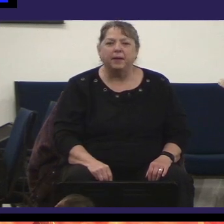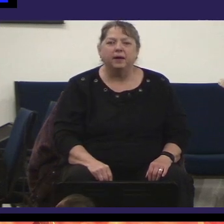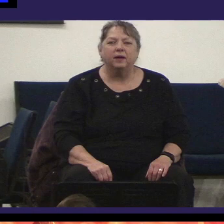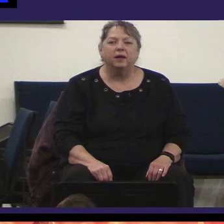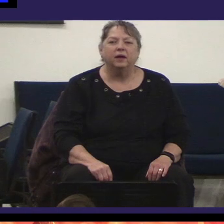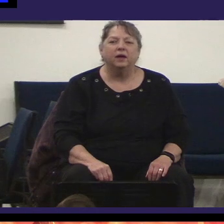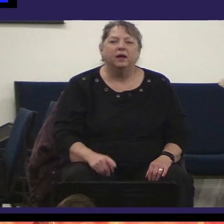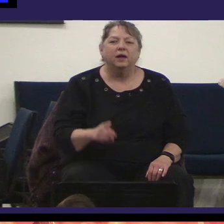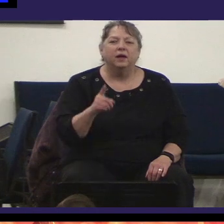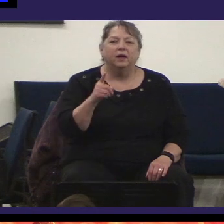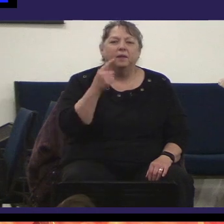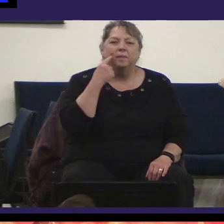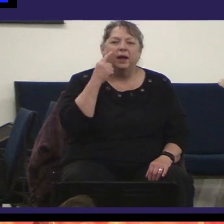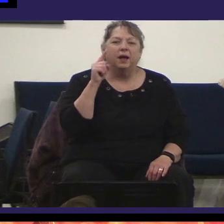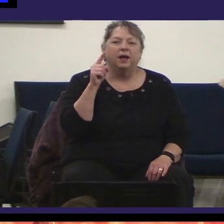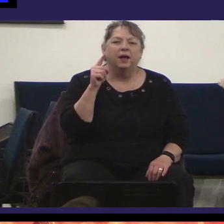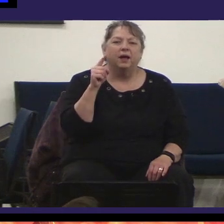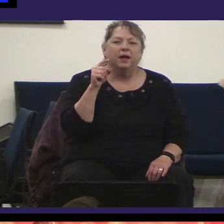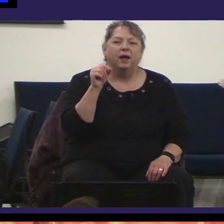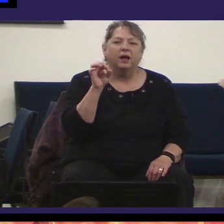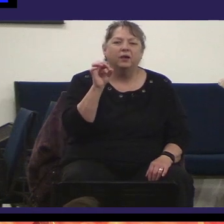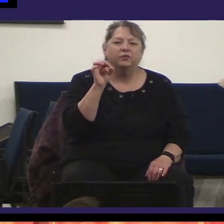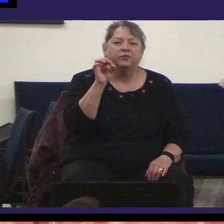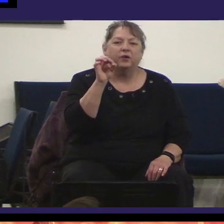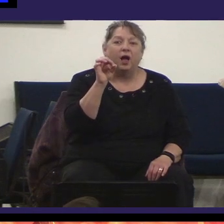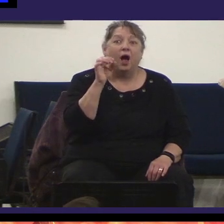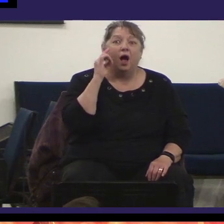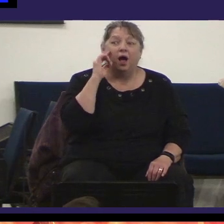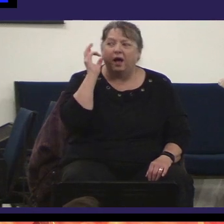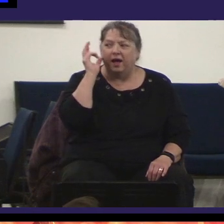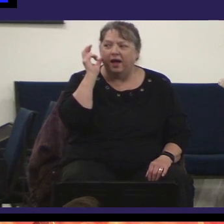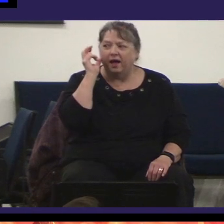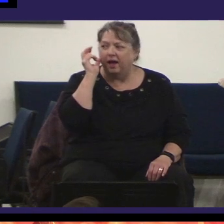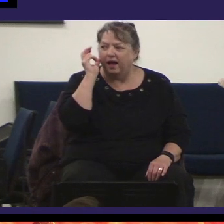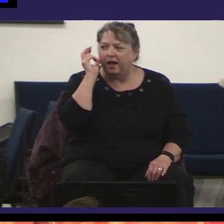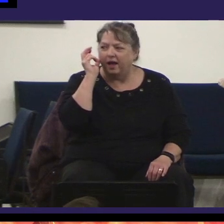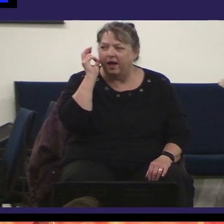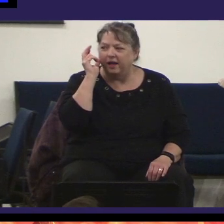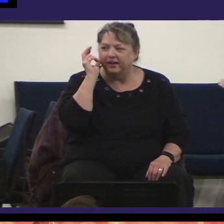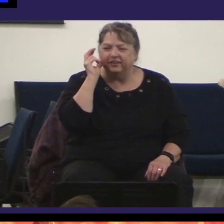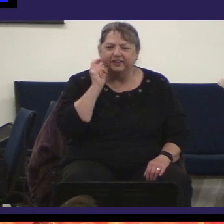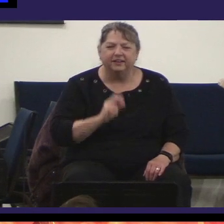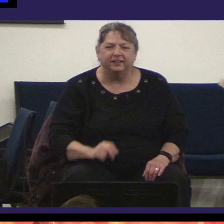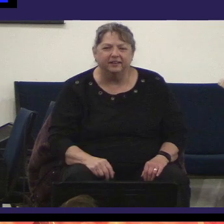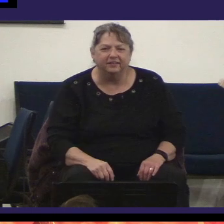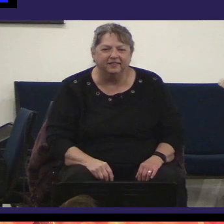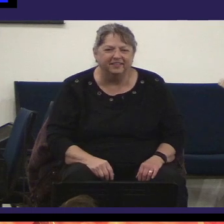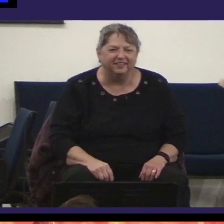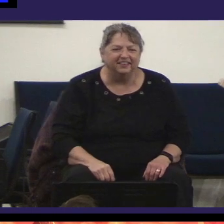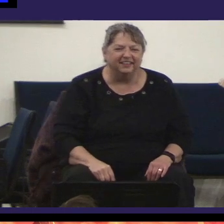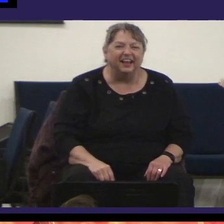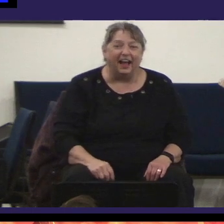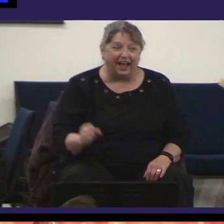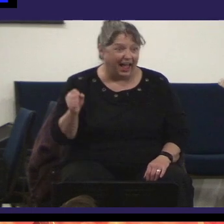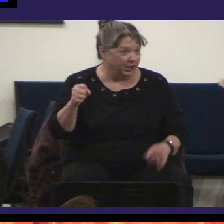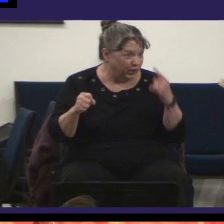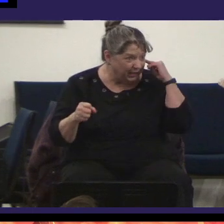they're working on it. They're working on it? Well, good. It gives me a minute to bring up what I need to bring. Can you hear